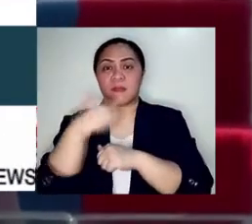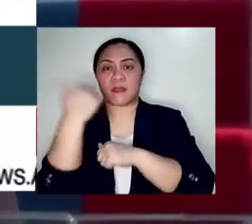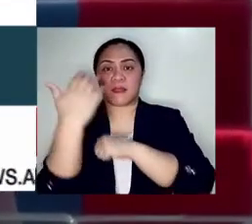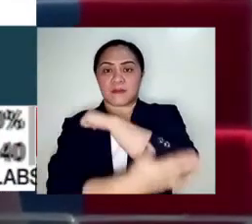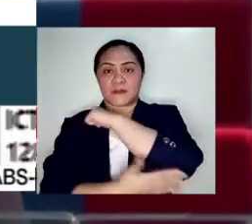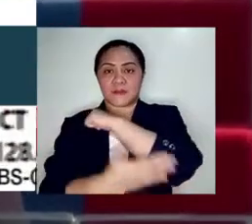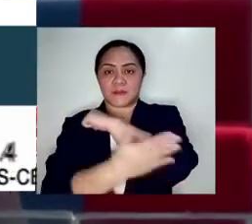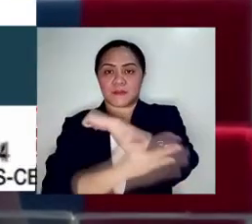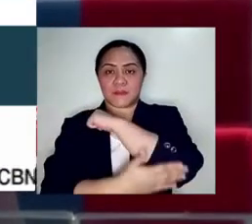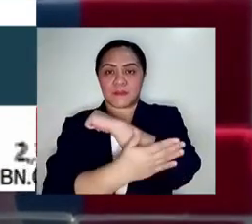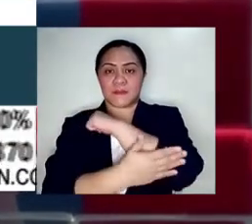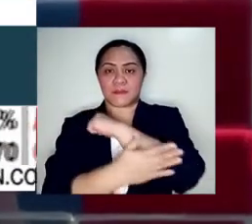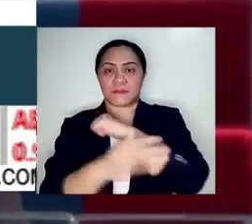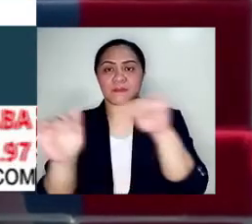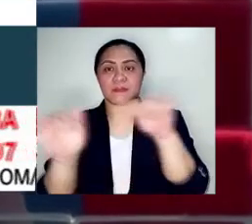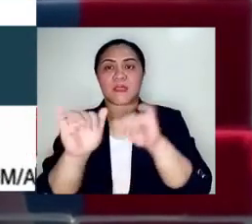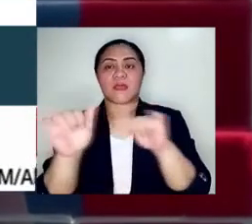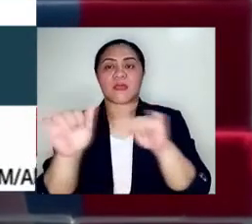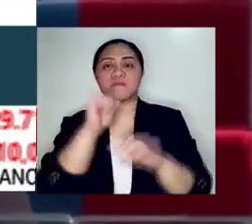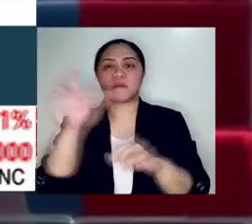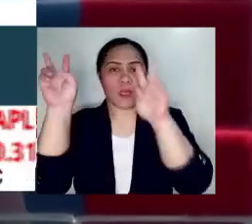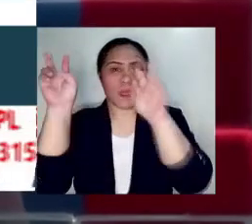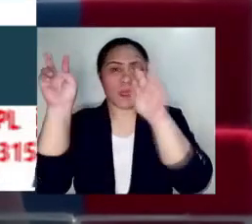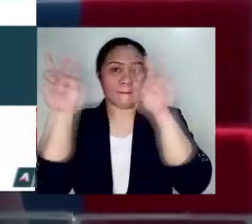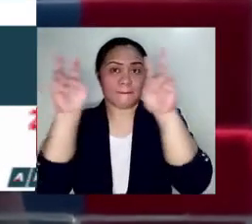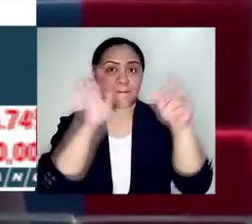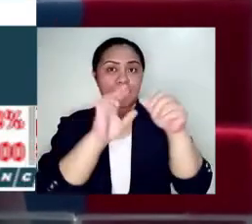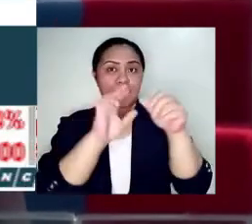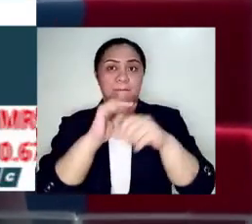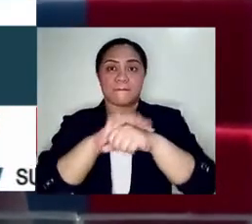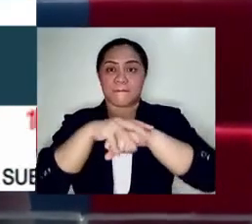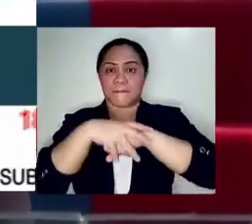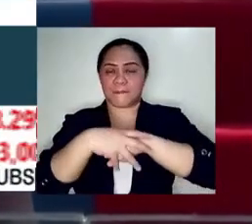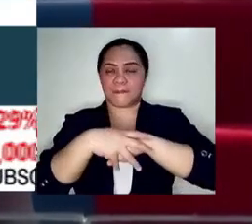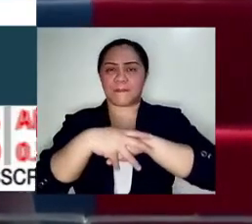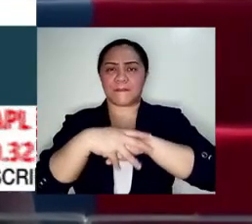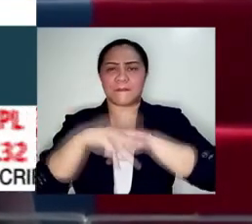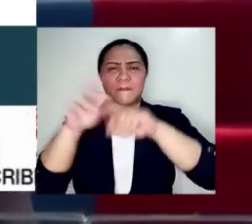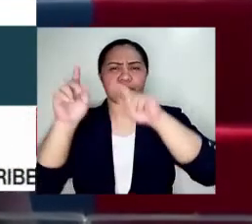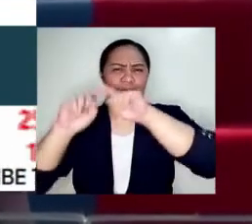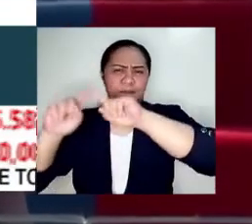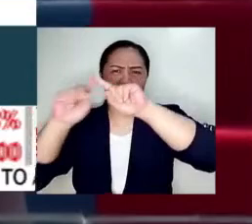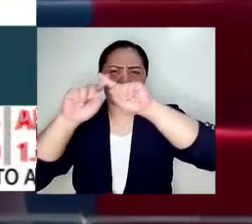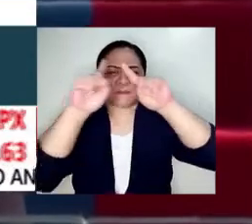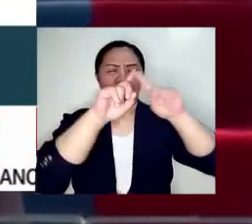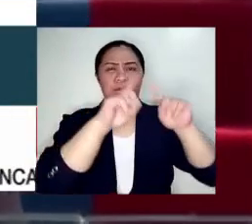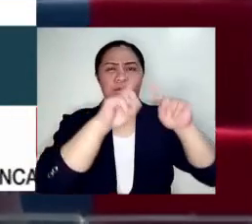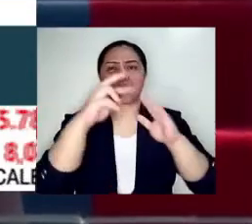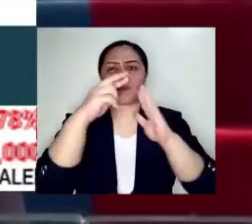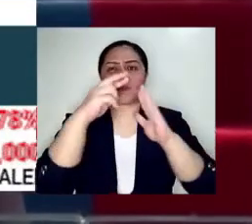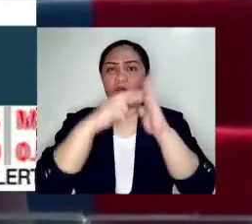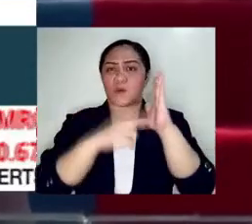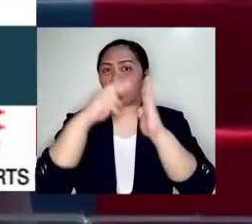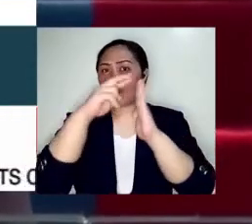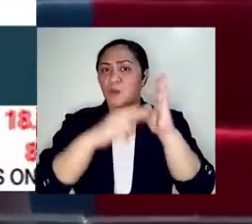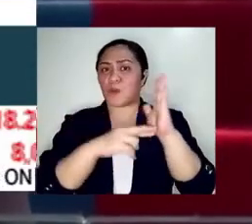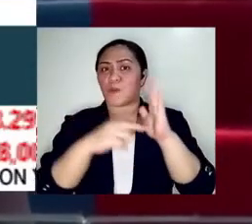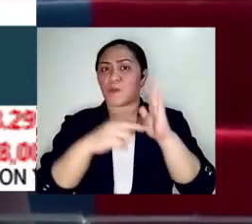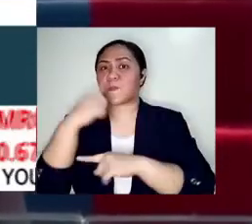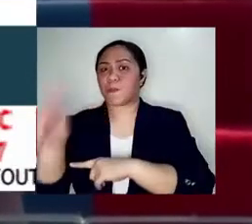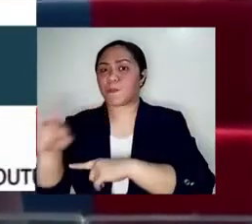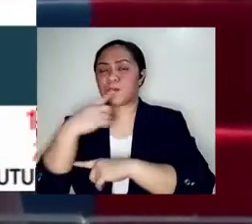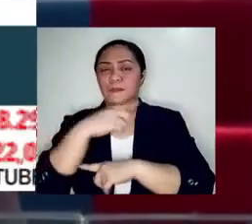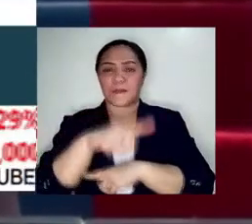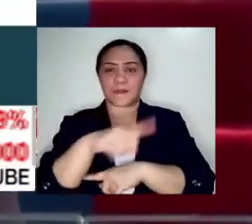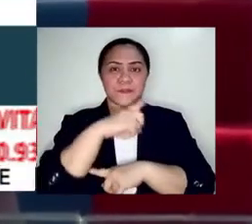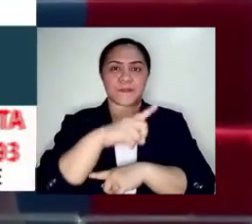only the issue of pandemic, but maybe moving forward, issues of rule-based international order, in security issues,